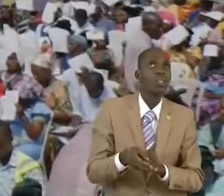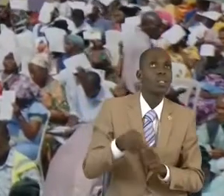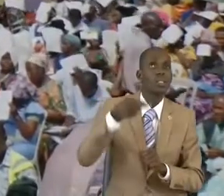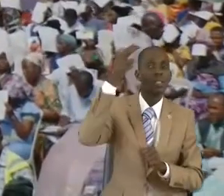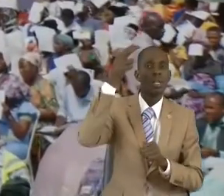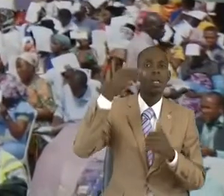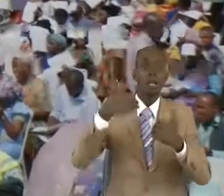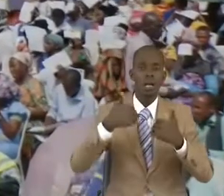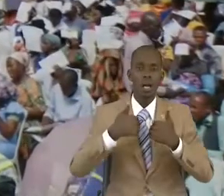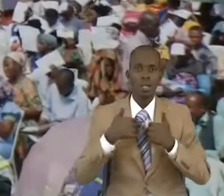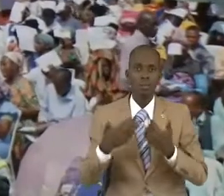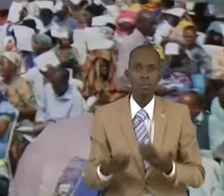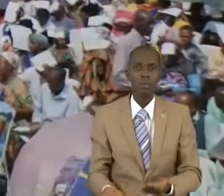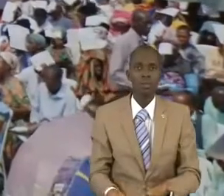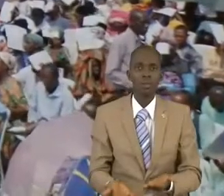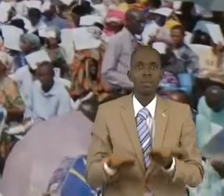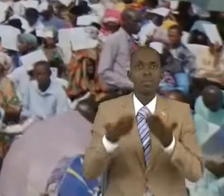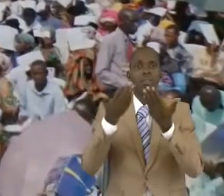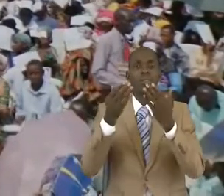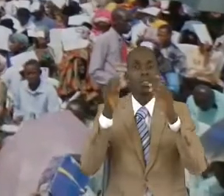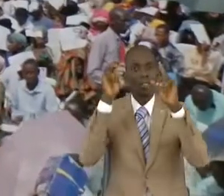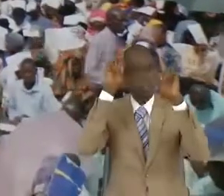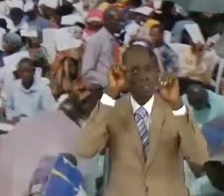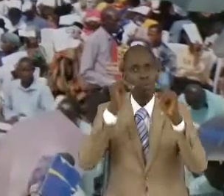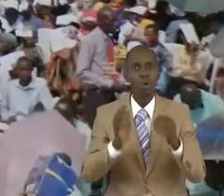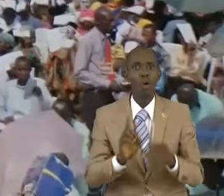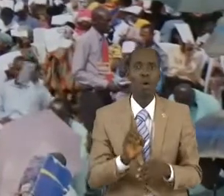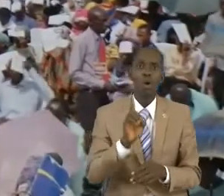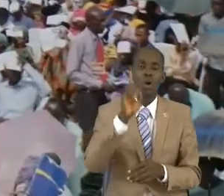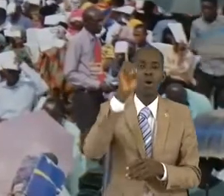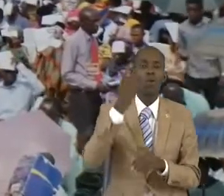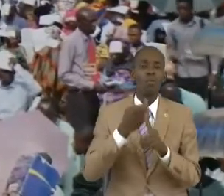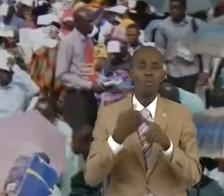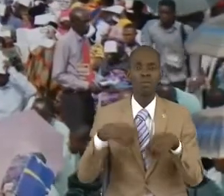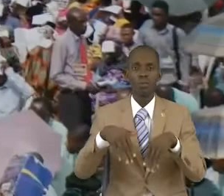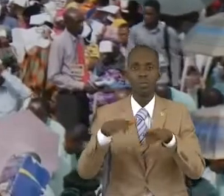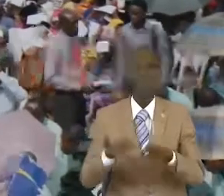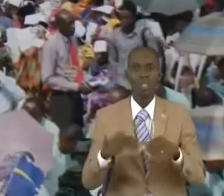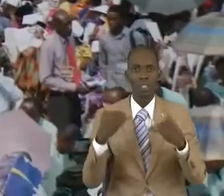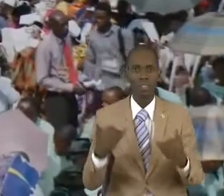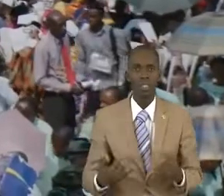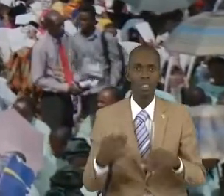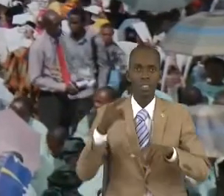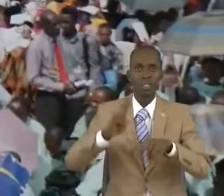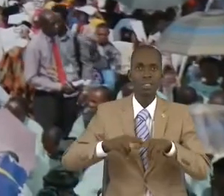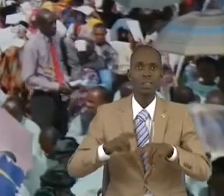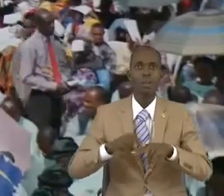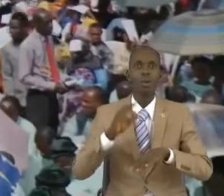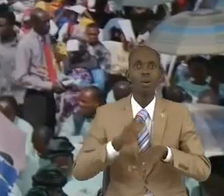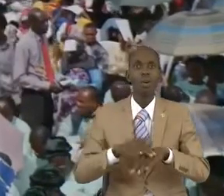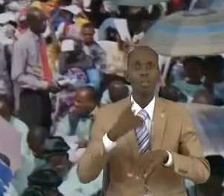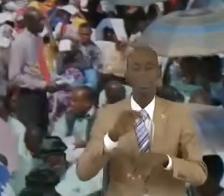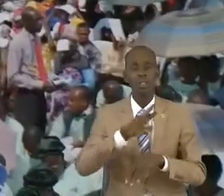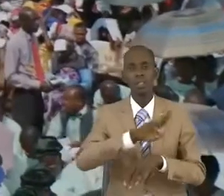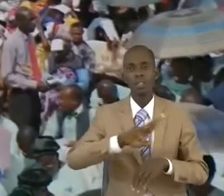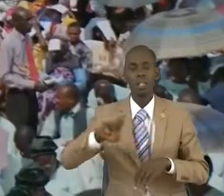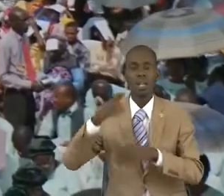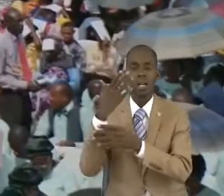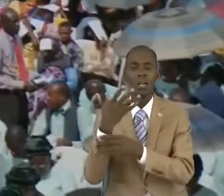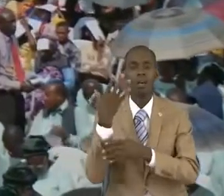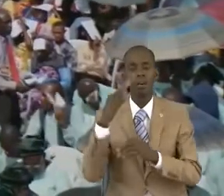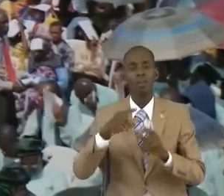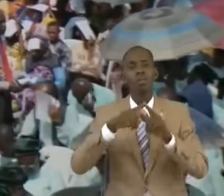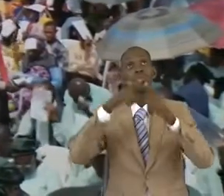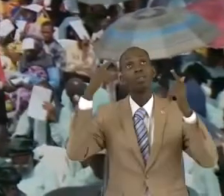him up from the grave, and is now seated on the right hand of majesty on